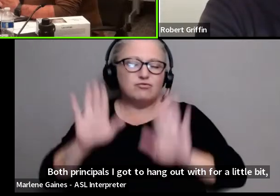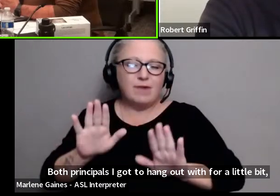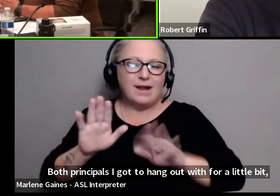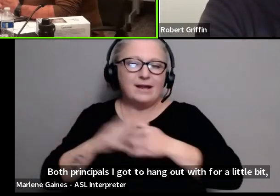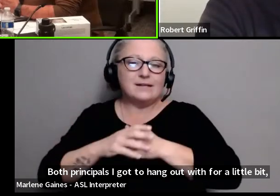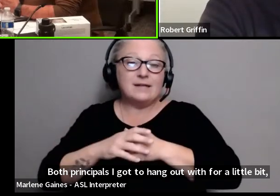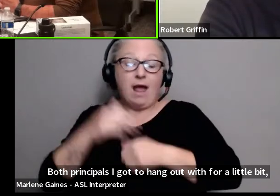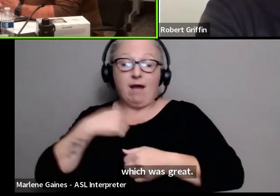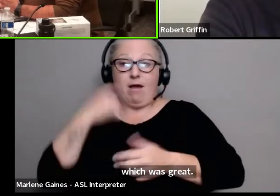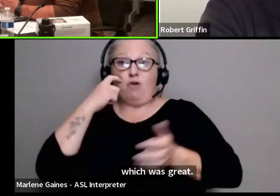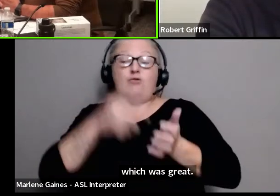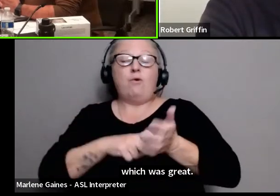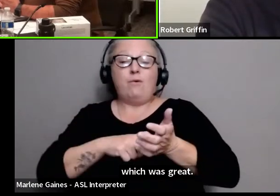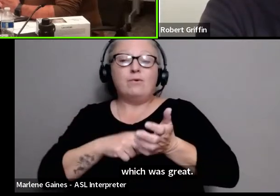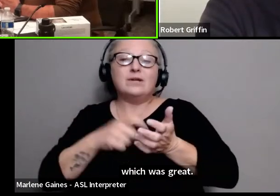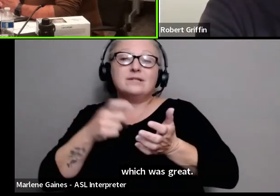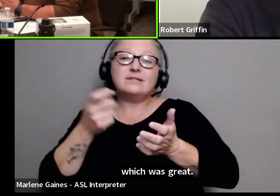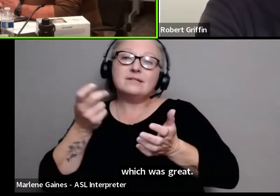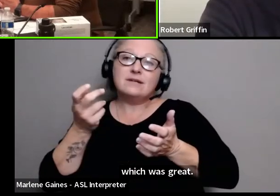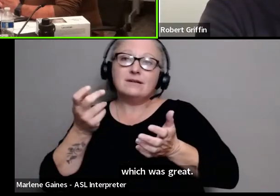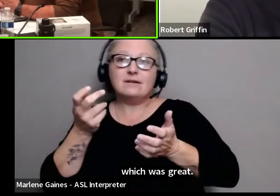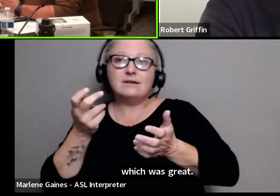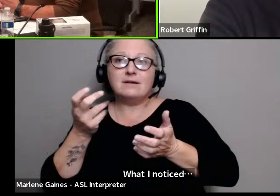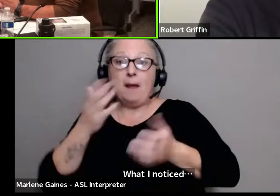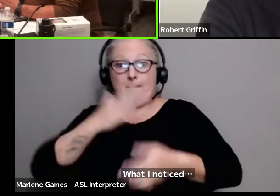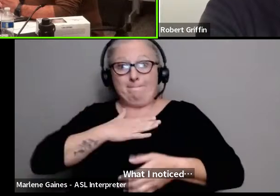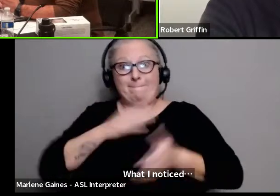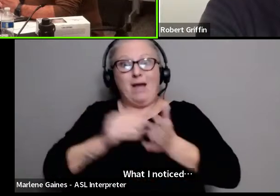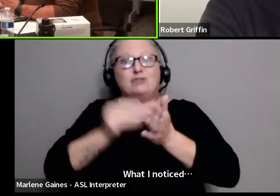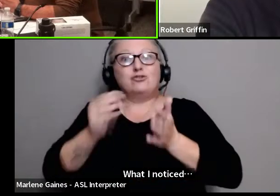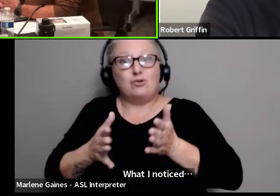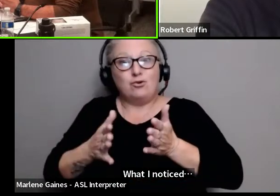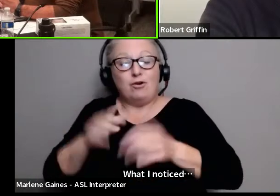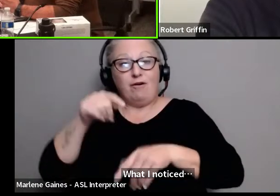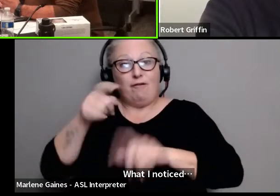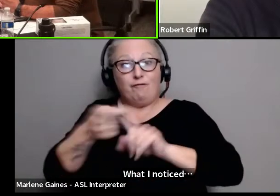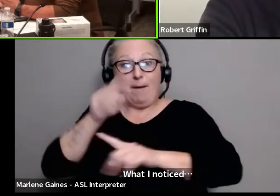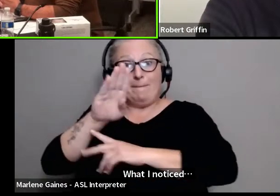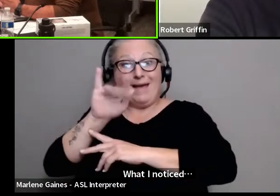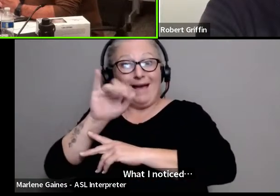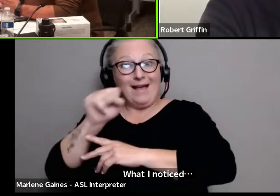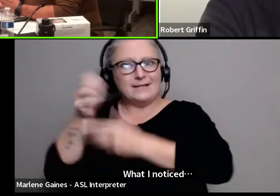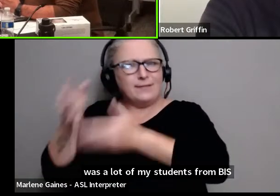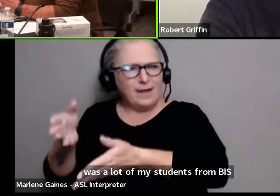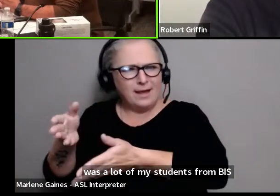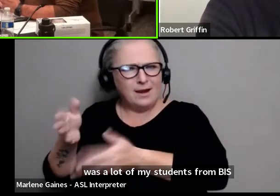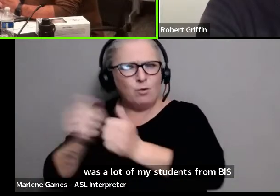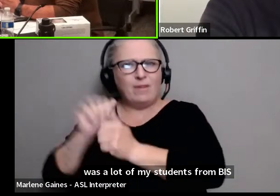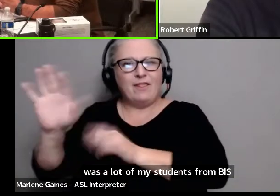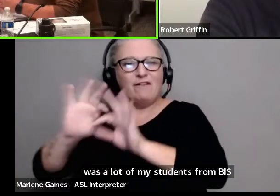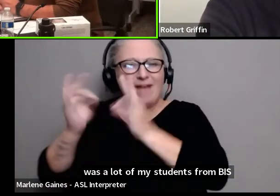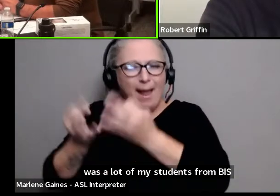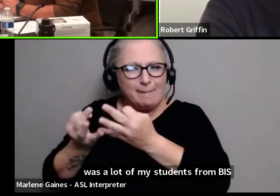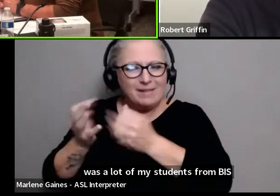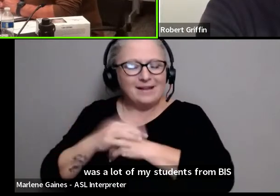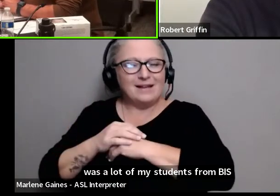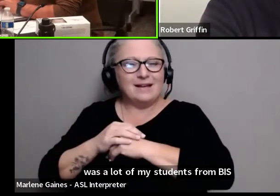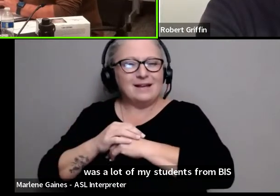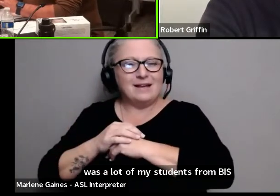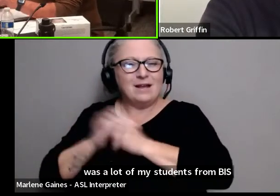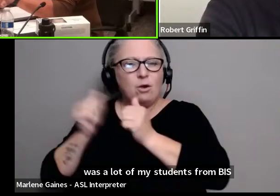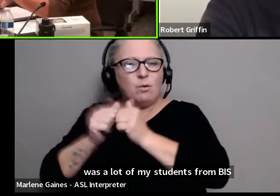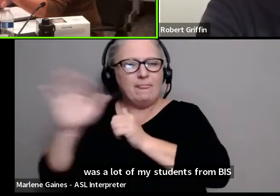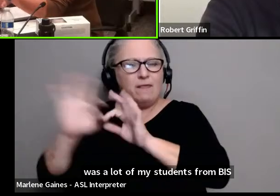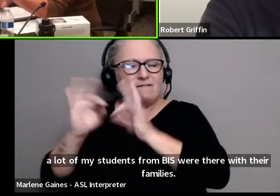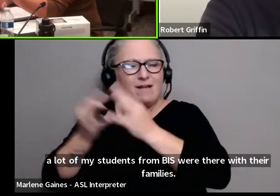what I noticed was a lot of my students from BIS were there with their families